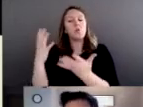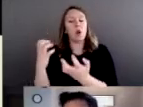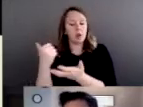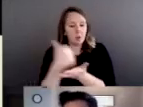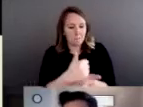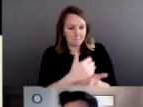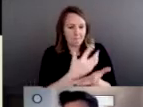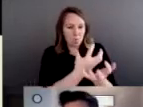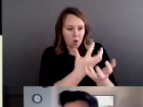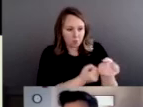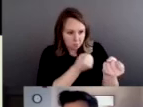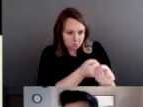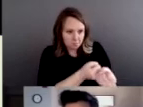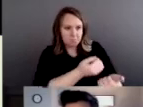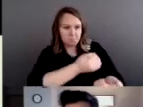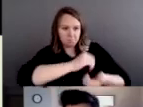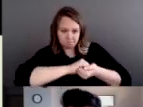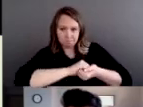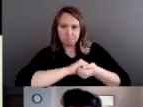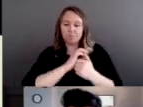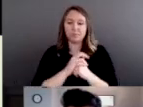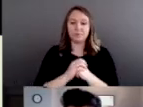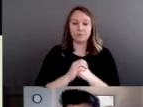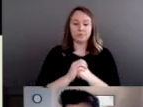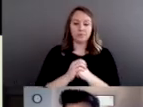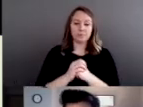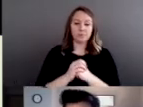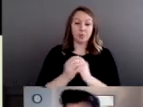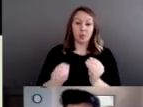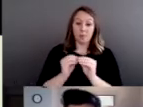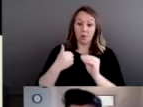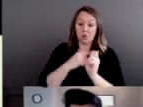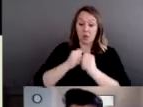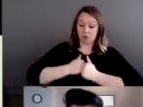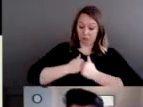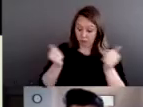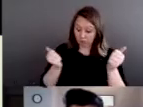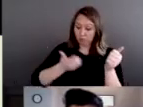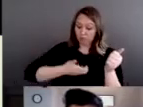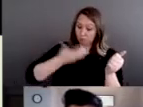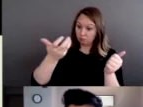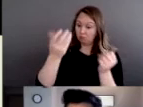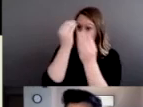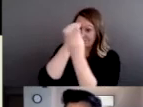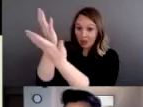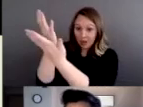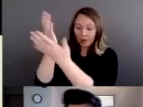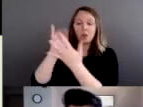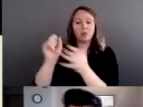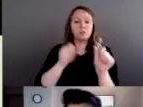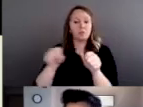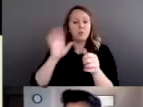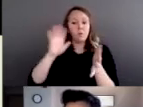make our voices heard, the better chances of a change happening. And some ways to do it,